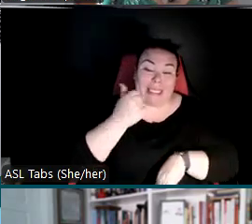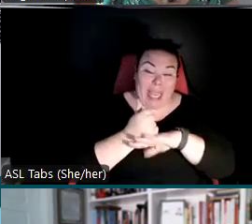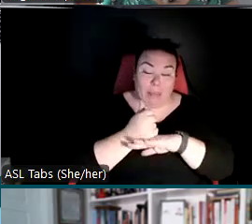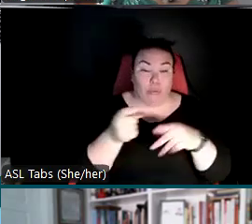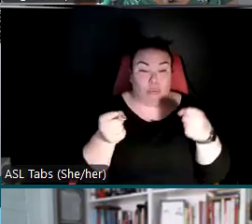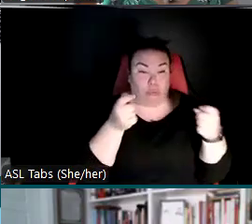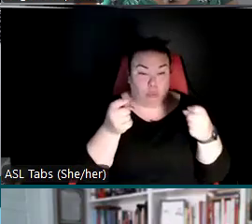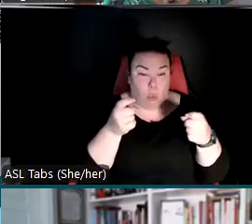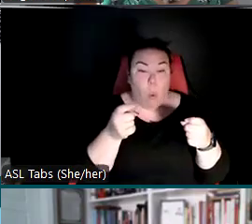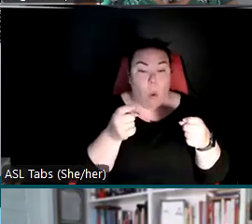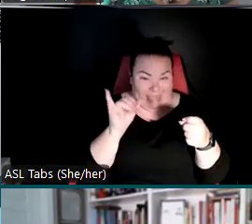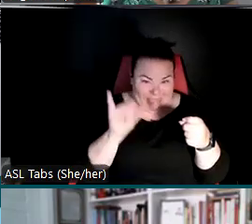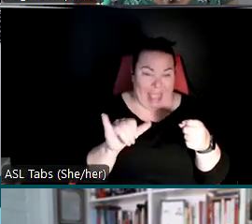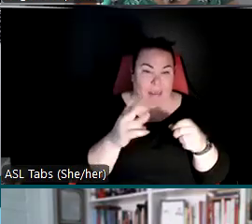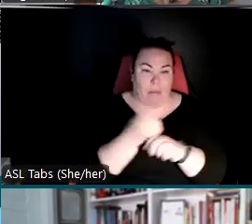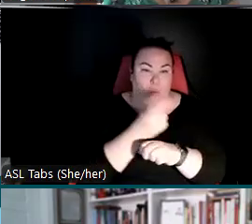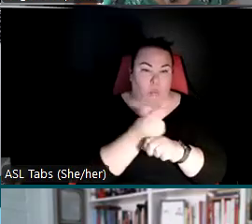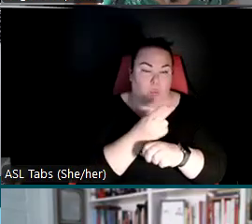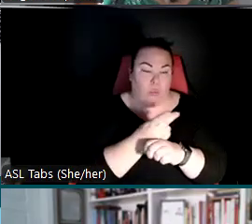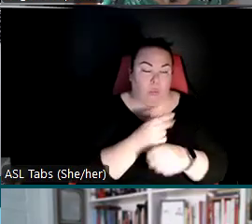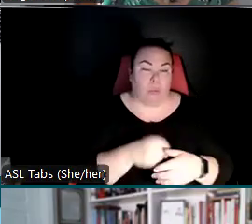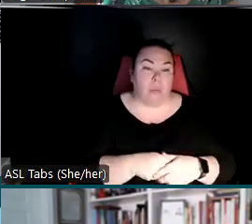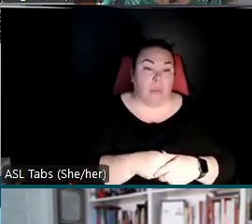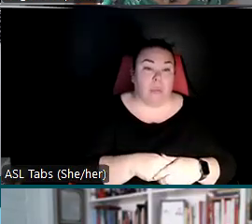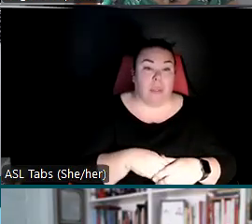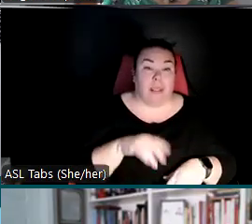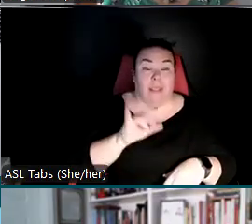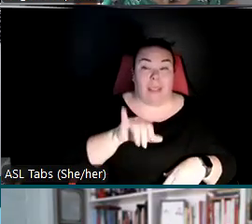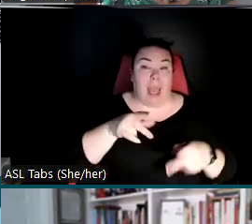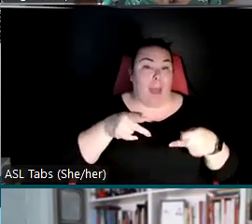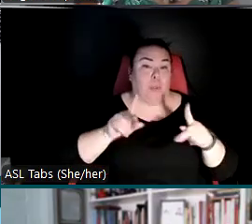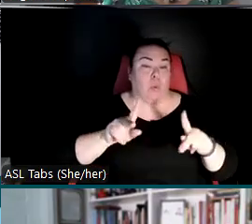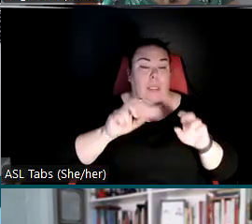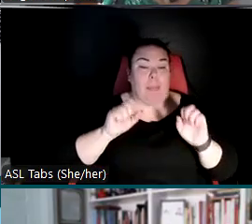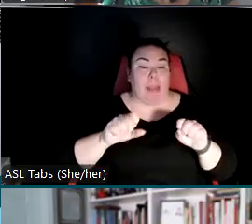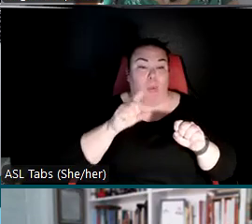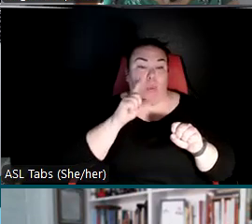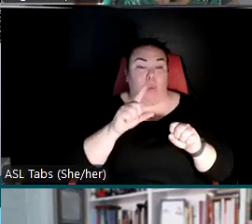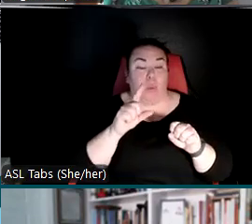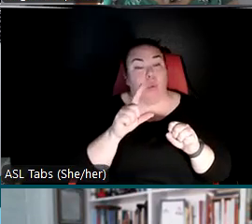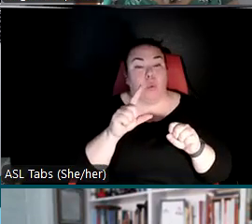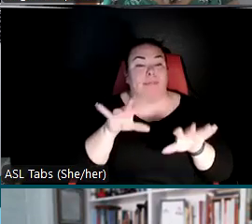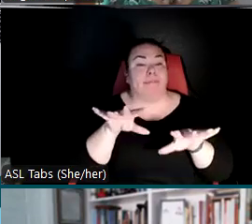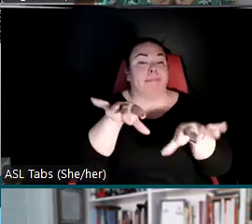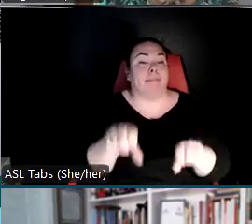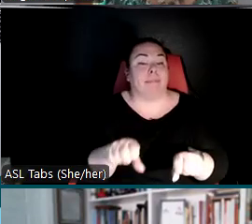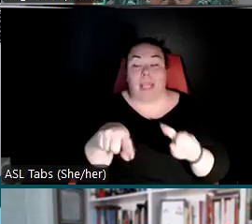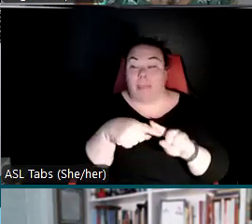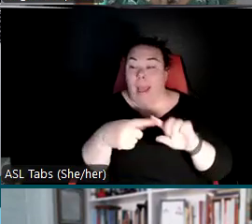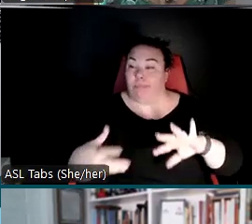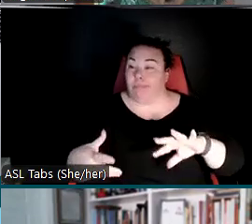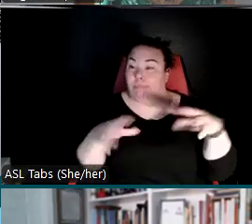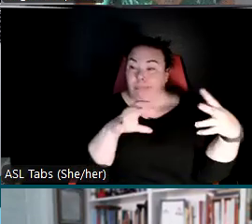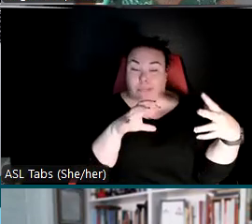We see that them utilize this opportunity to capitalize on the chaos to acquire child